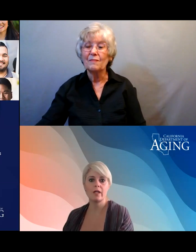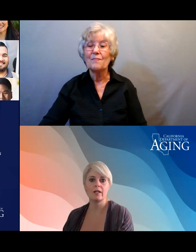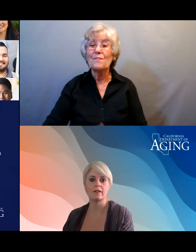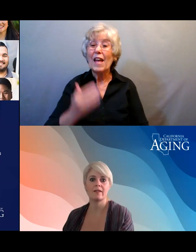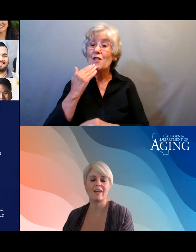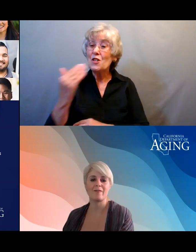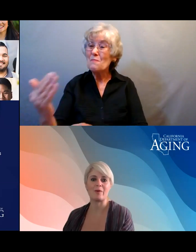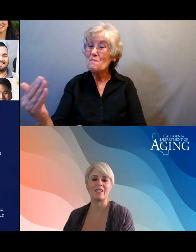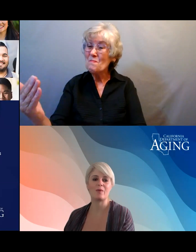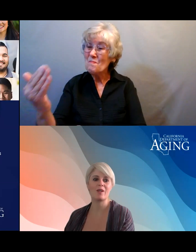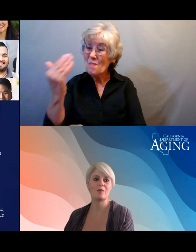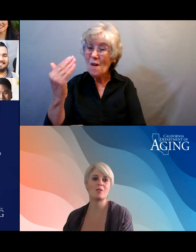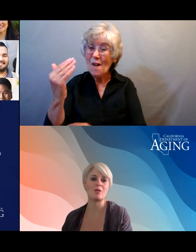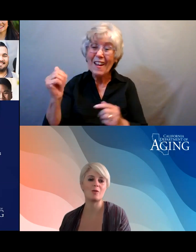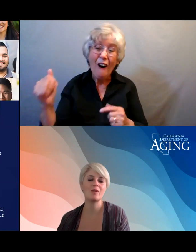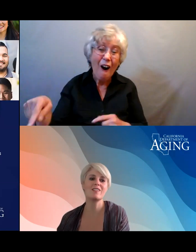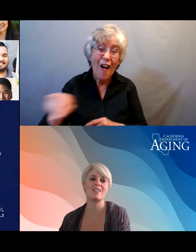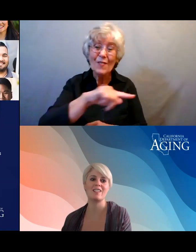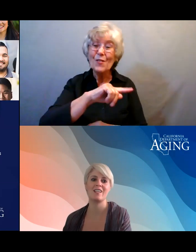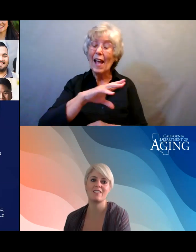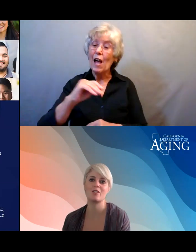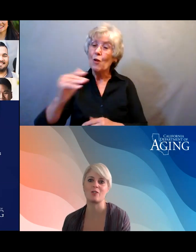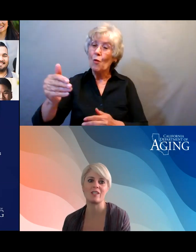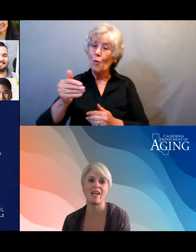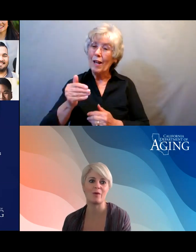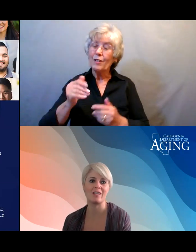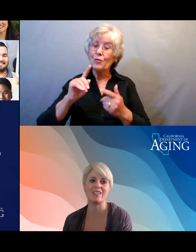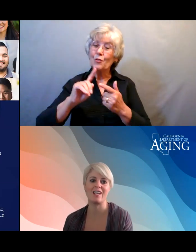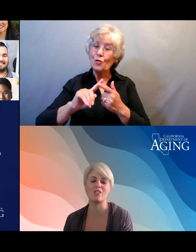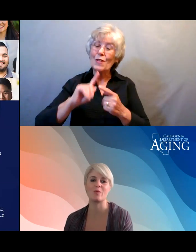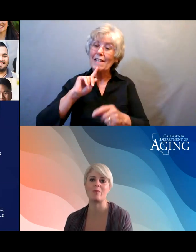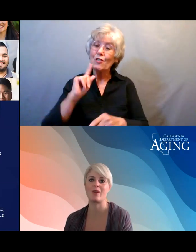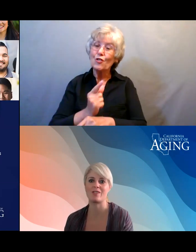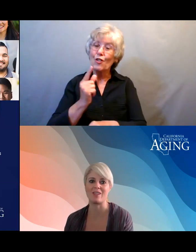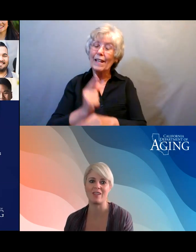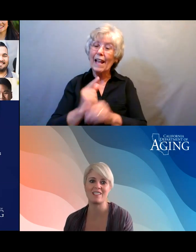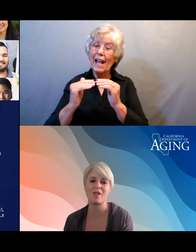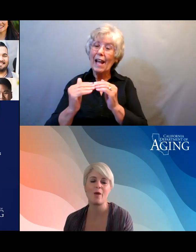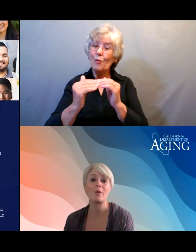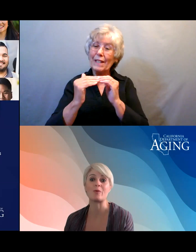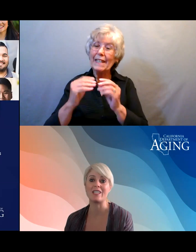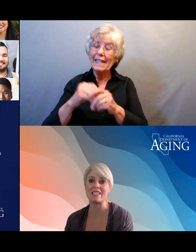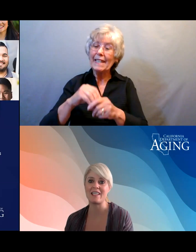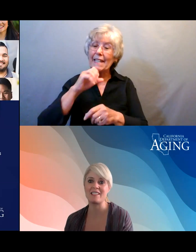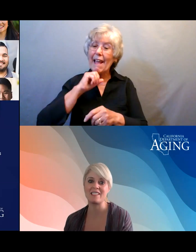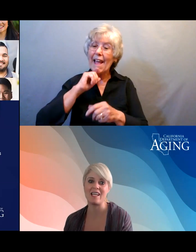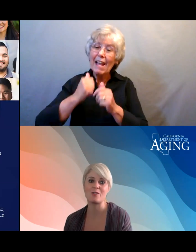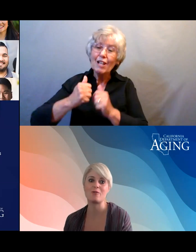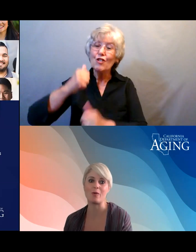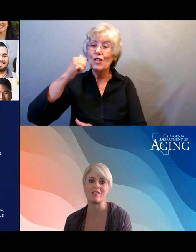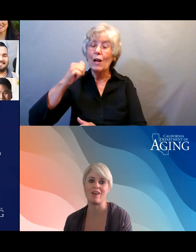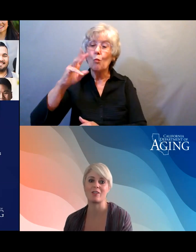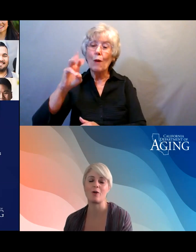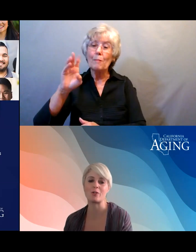Good morning, everyone, and welcome to CDA's Ensuring Equity in Aging webinar series. We're really excited today